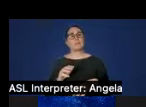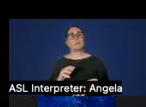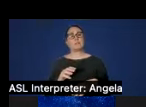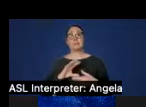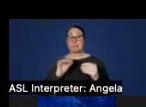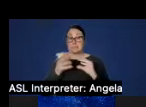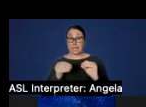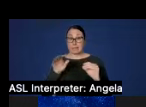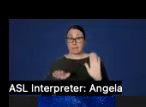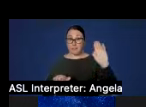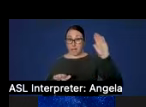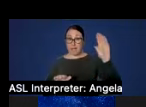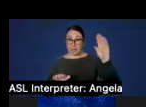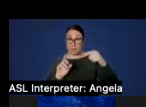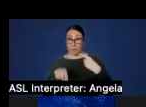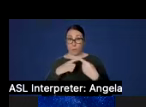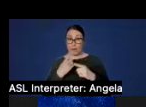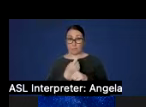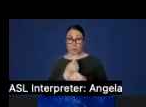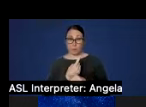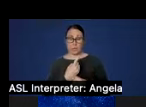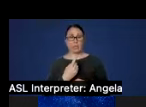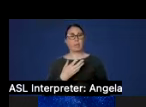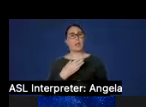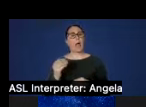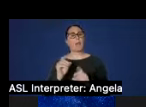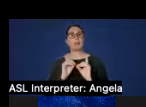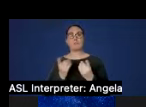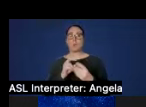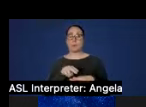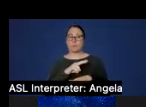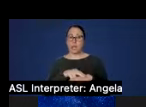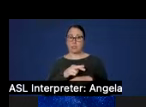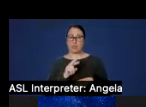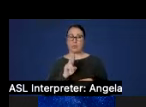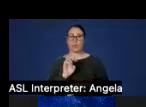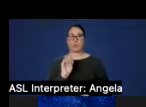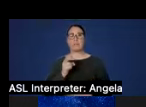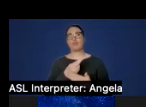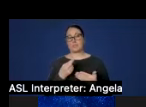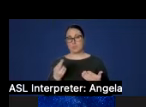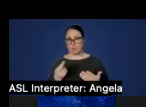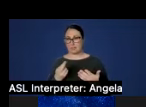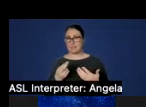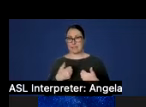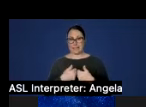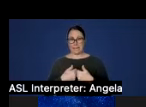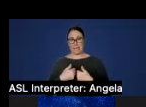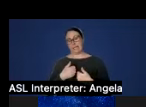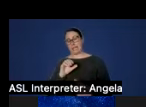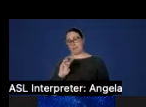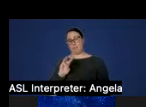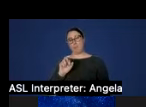And then the DNR, that Department of Natural Resources, that would be the game wardens. So even the game wardens go through law